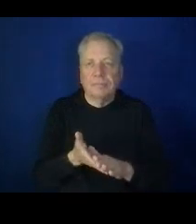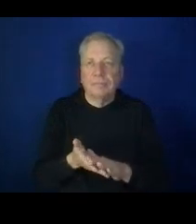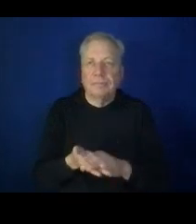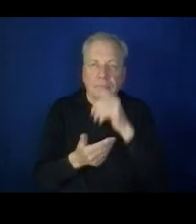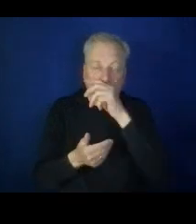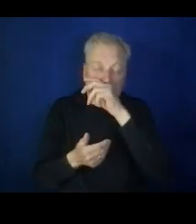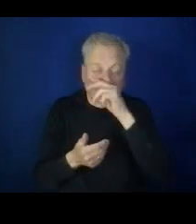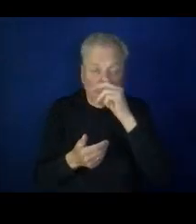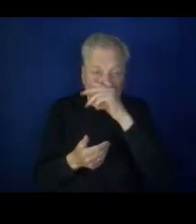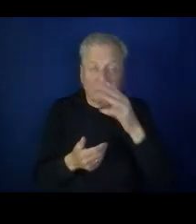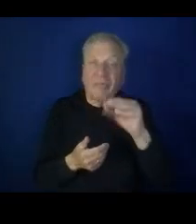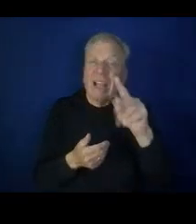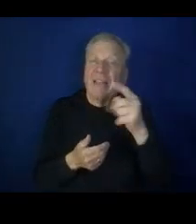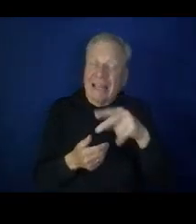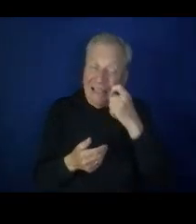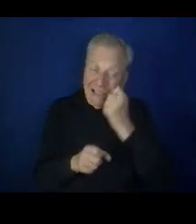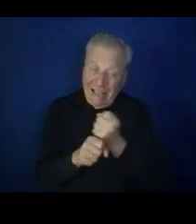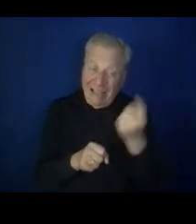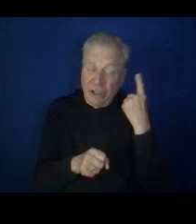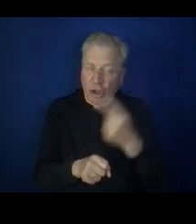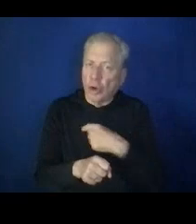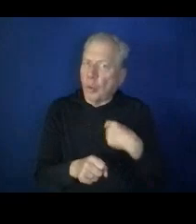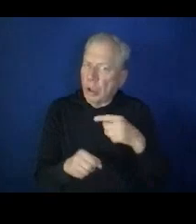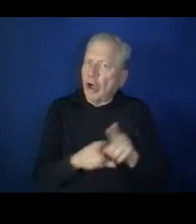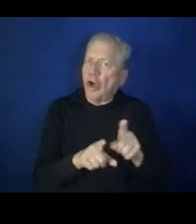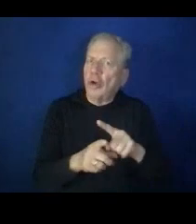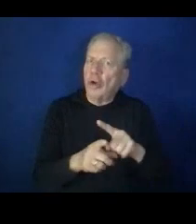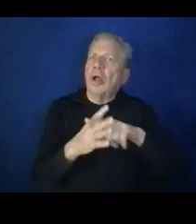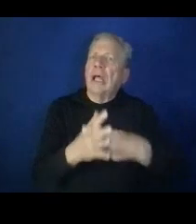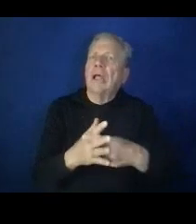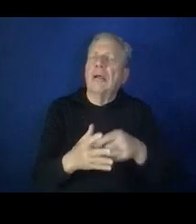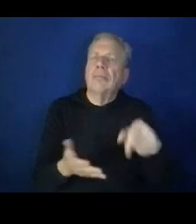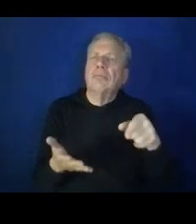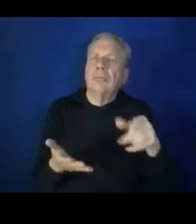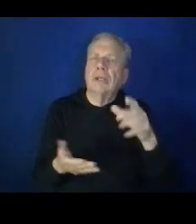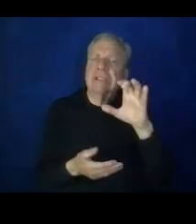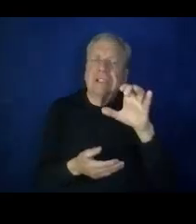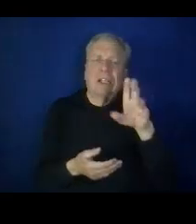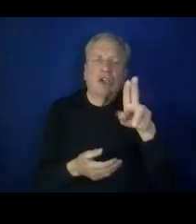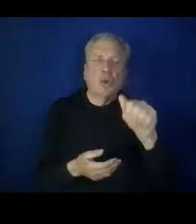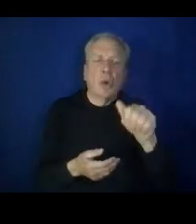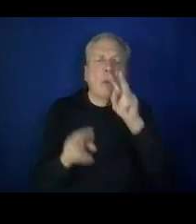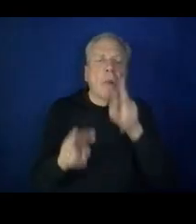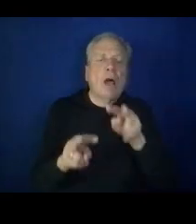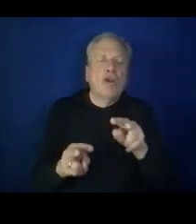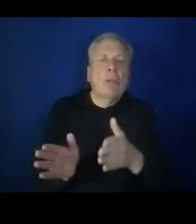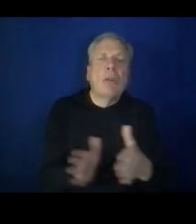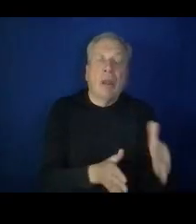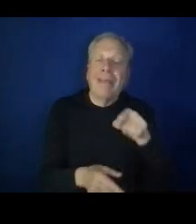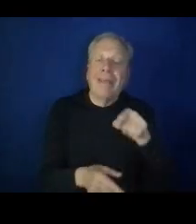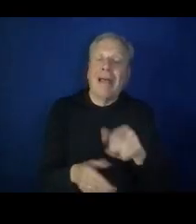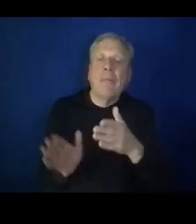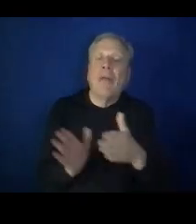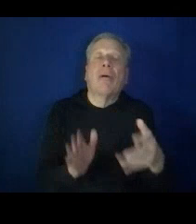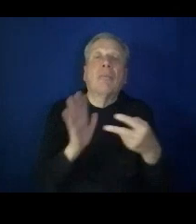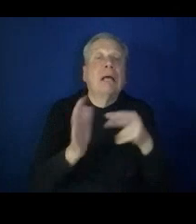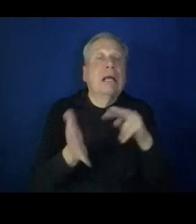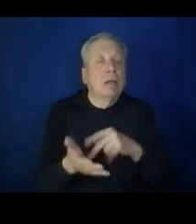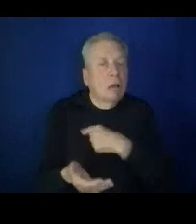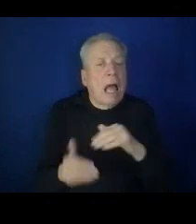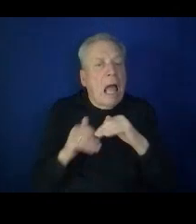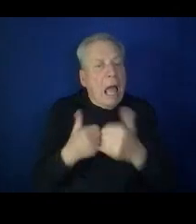And then this last year, our office, we also implemented a CUA monitoring plan. This plan outlines how we're going to